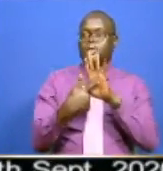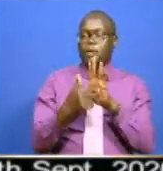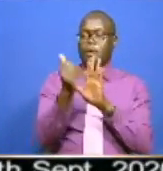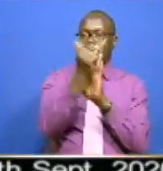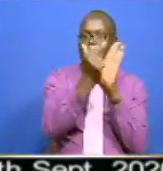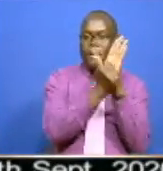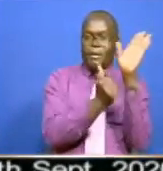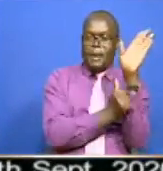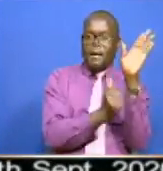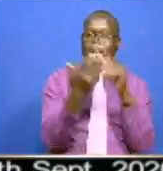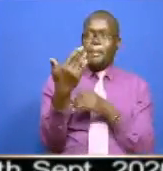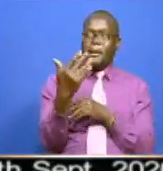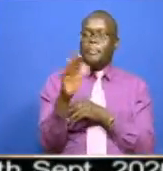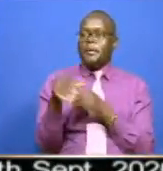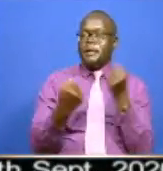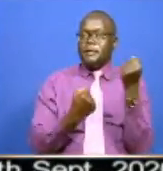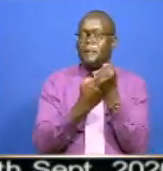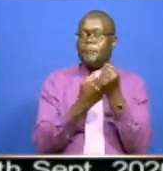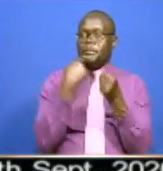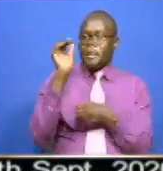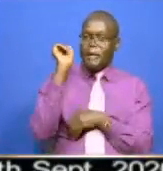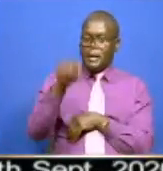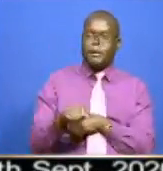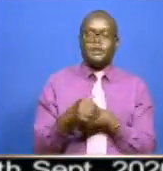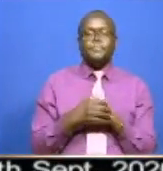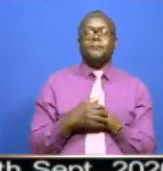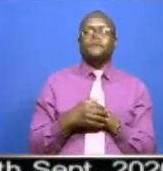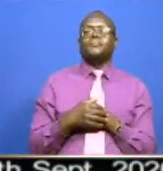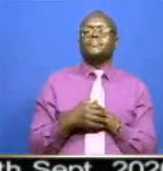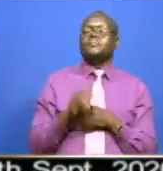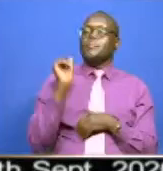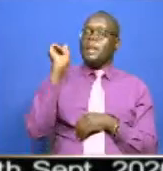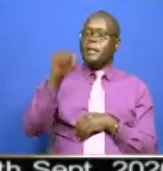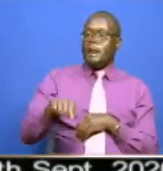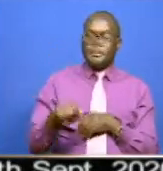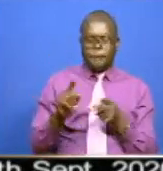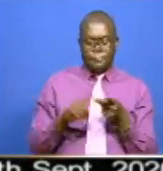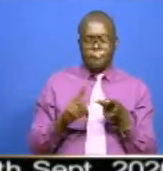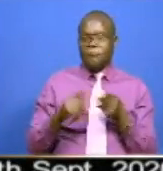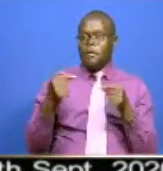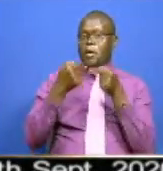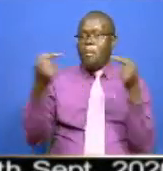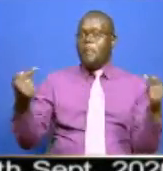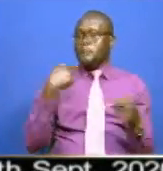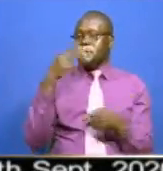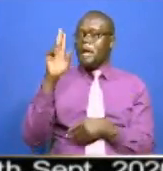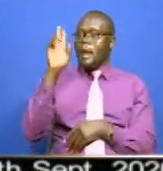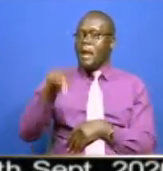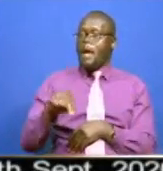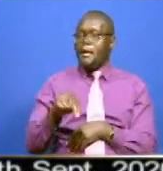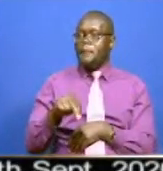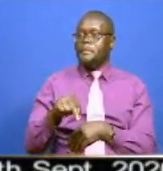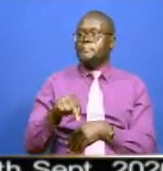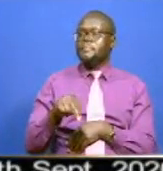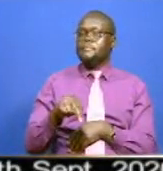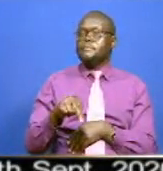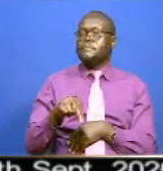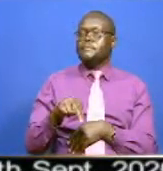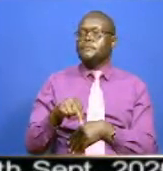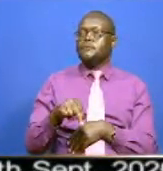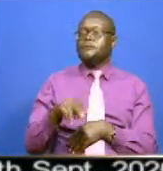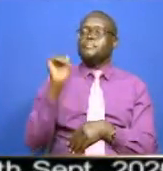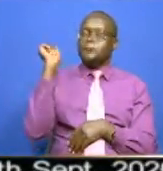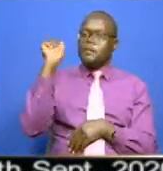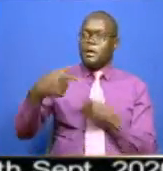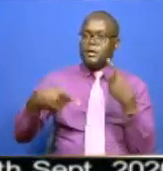paper. Will as many as of that opinion say aye? Aye. As many as of the contrary opinion say nay? The